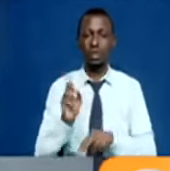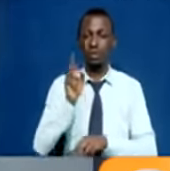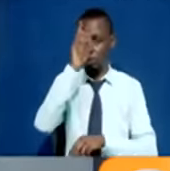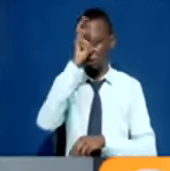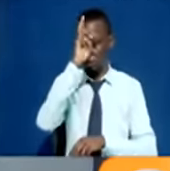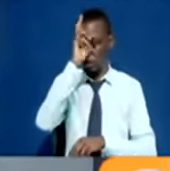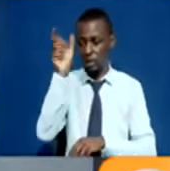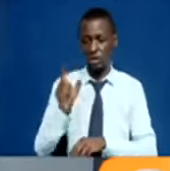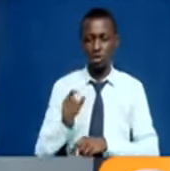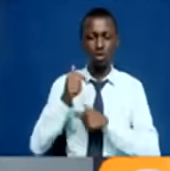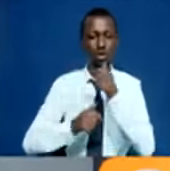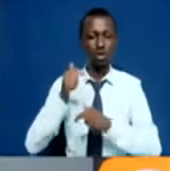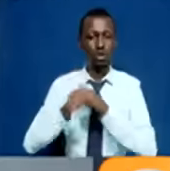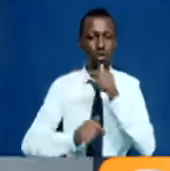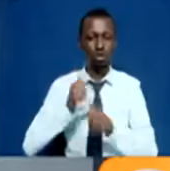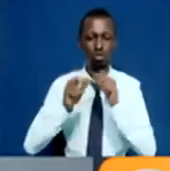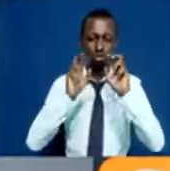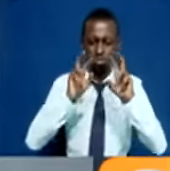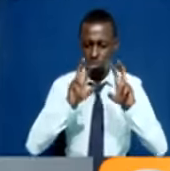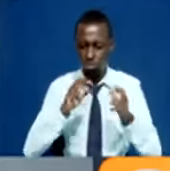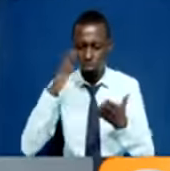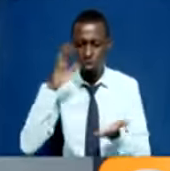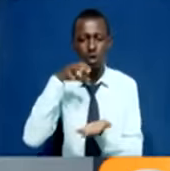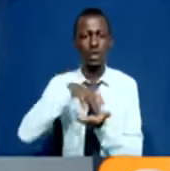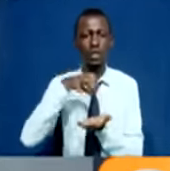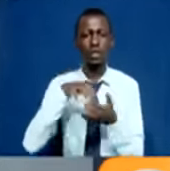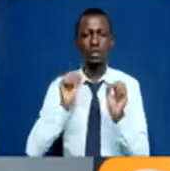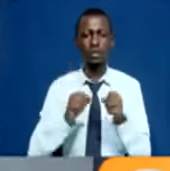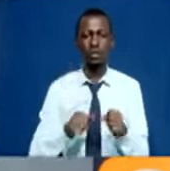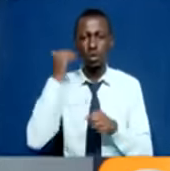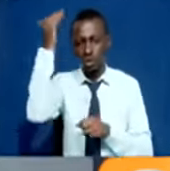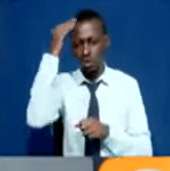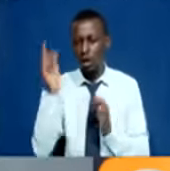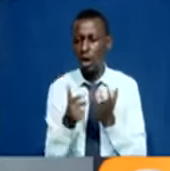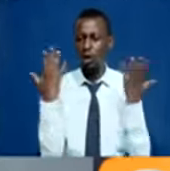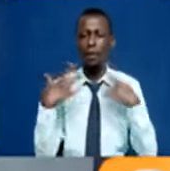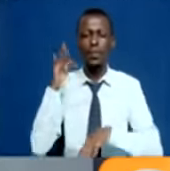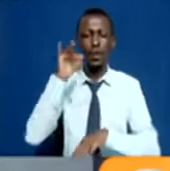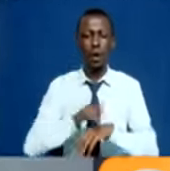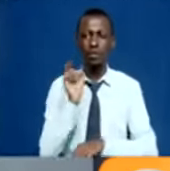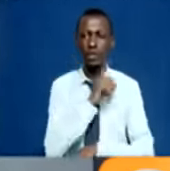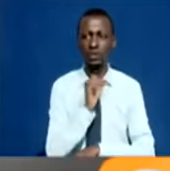are still in the process of compiling more cases to determine the actual number of victims.